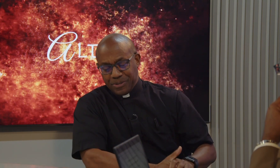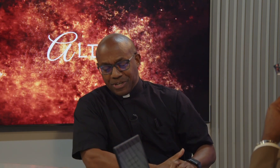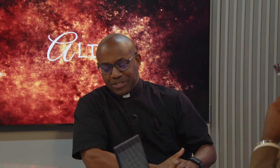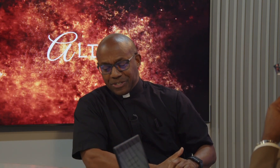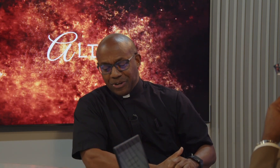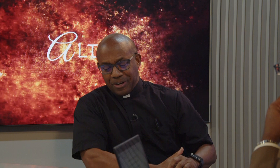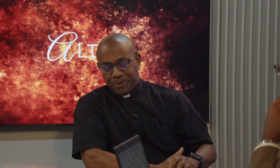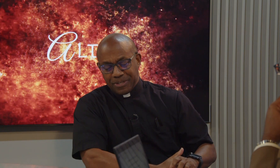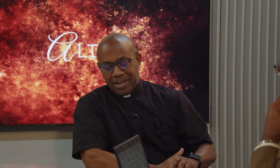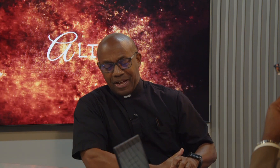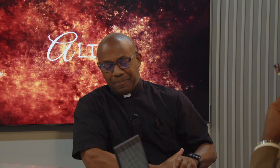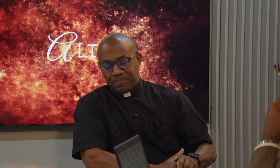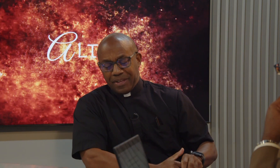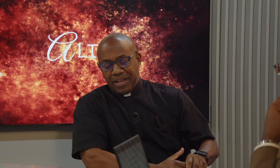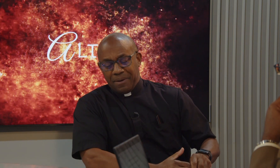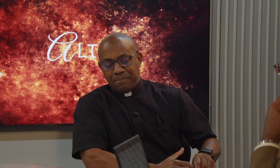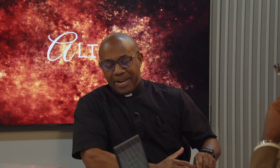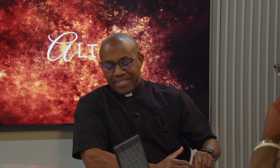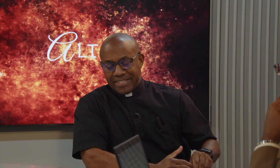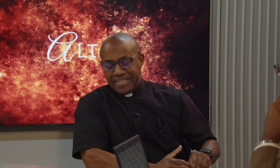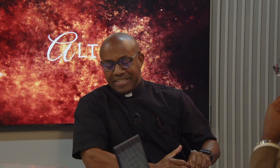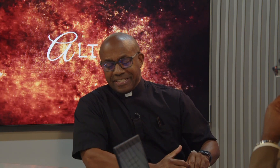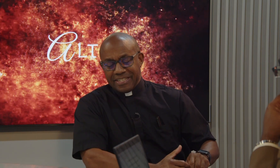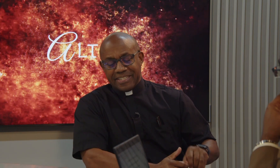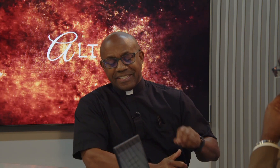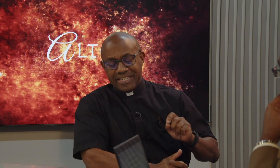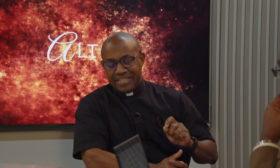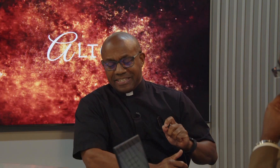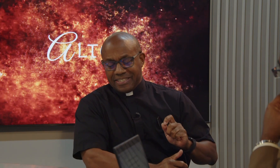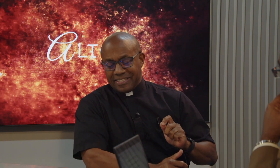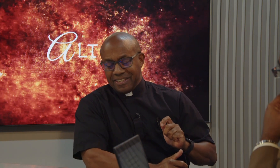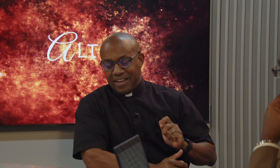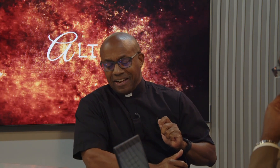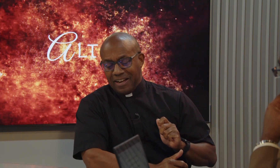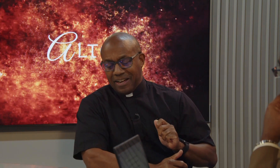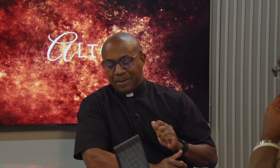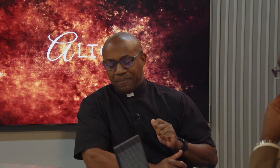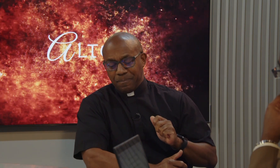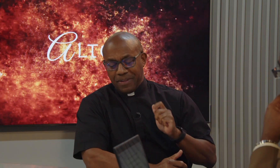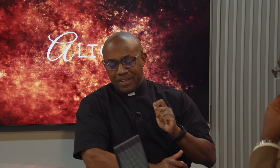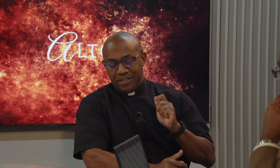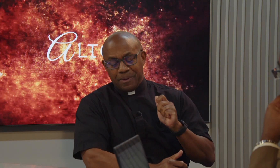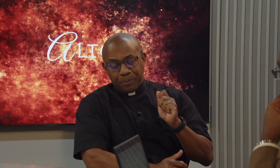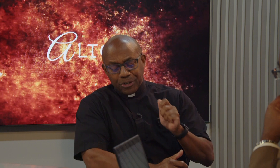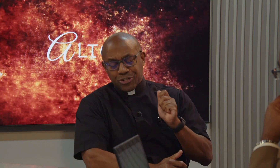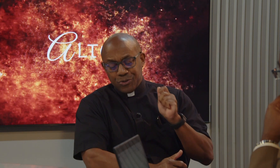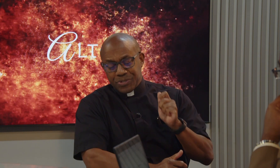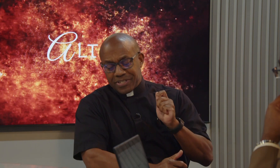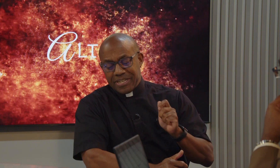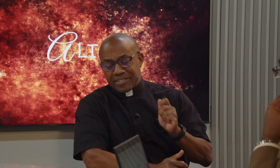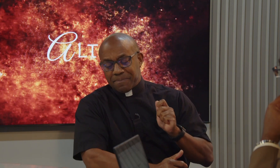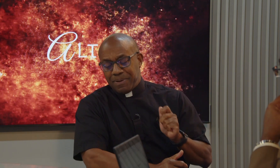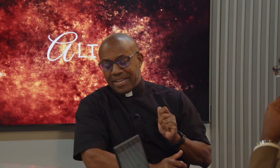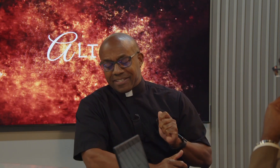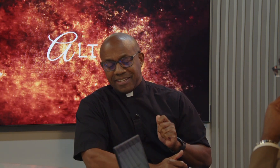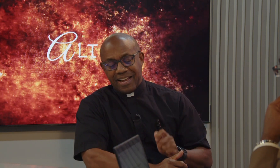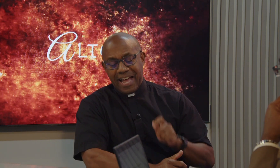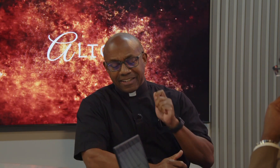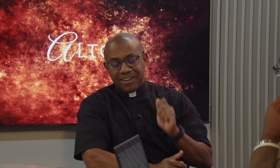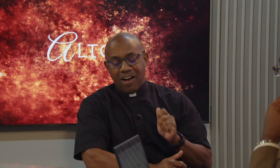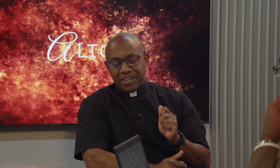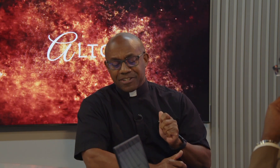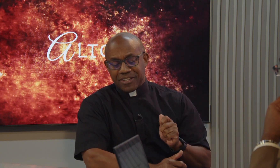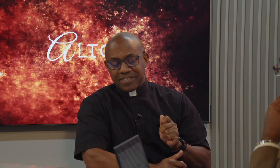document goes on to talk about blessings seeks. The person who seeks a